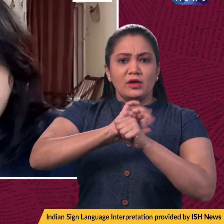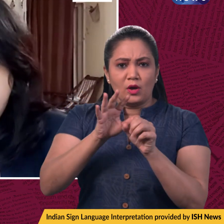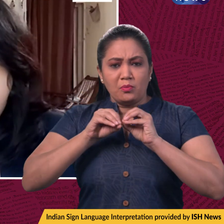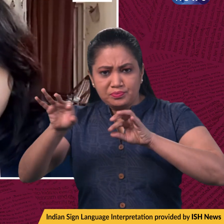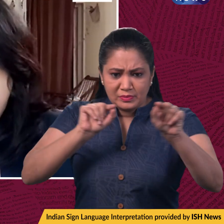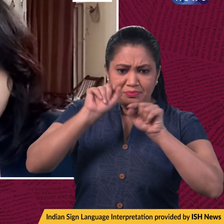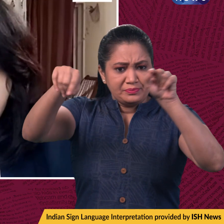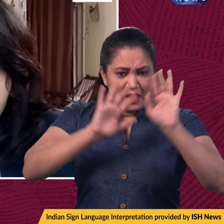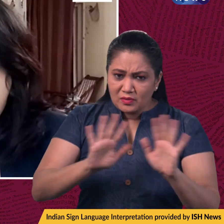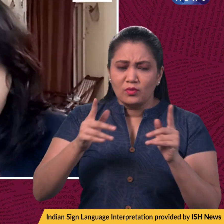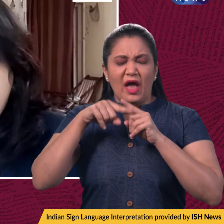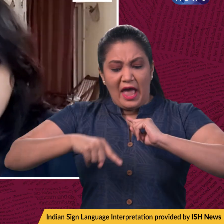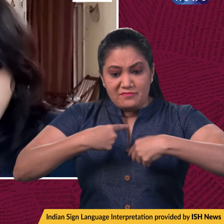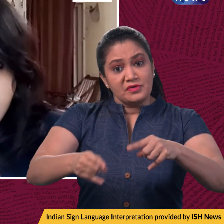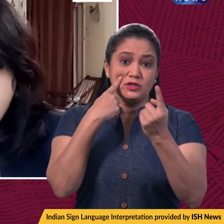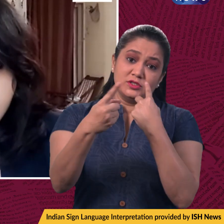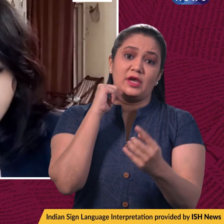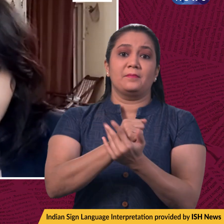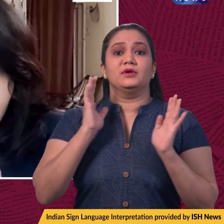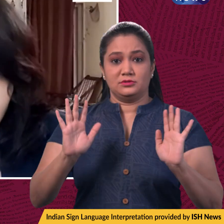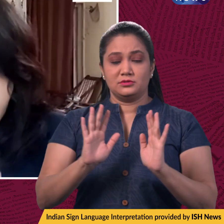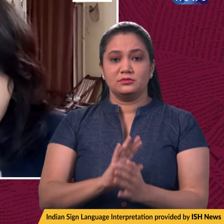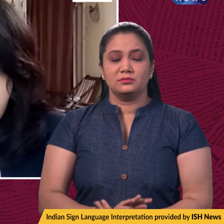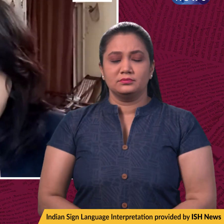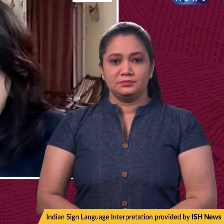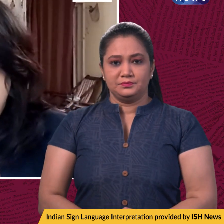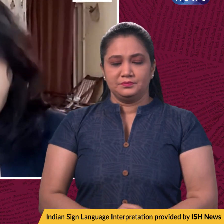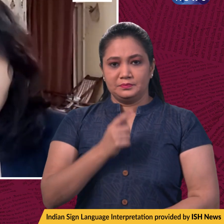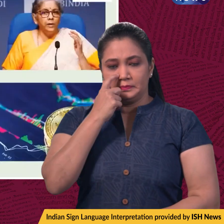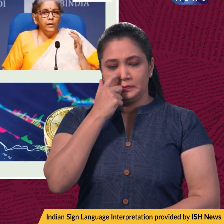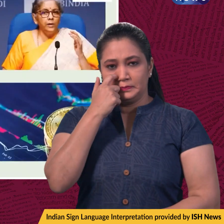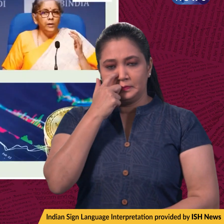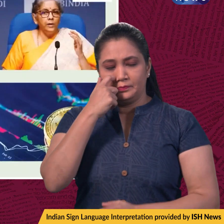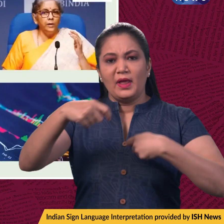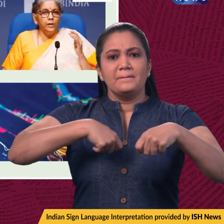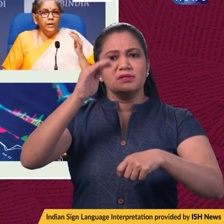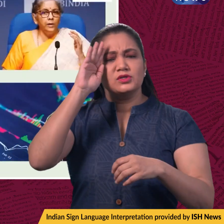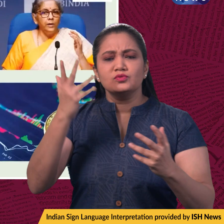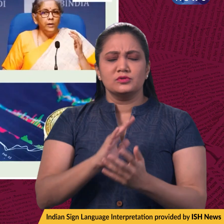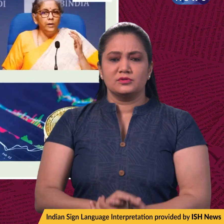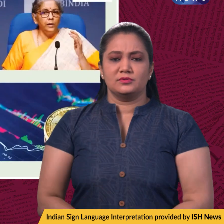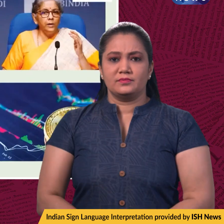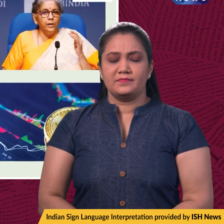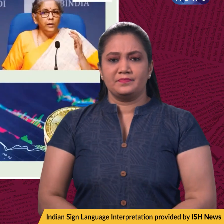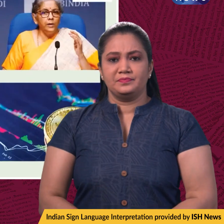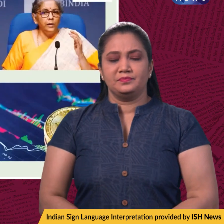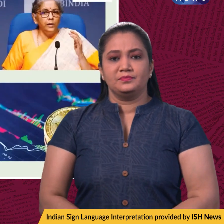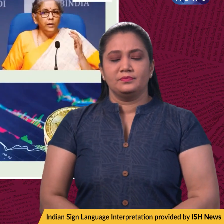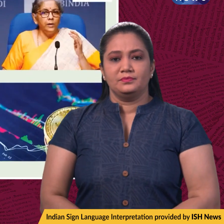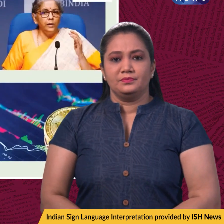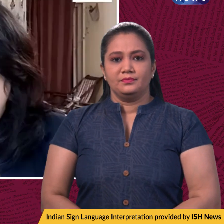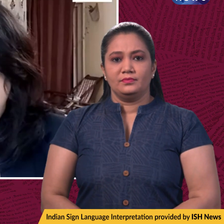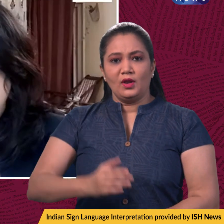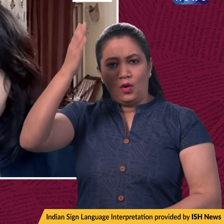and the spread of infection on a daily basis as well. Moving on now to business news coming in from across the